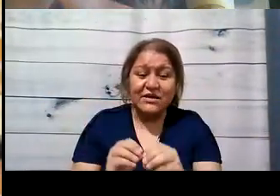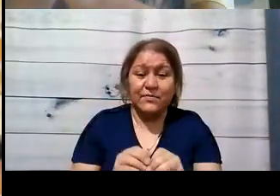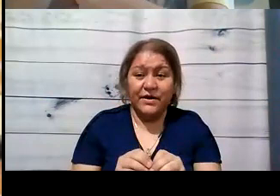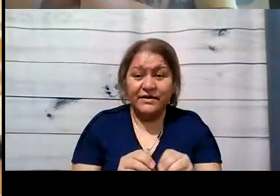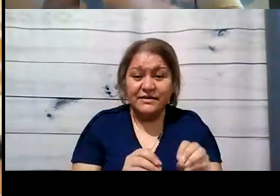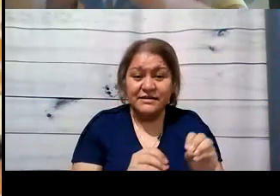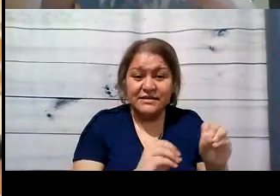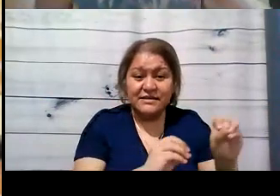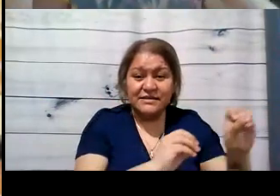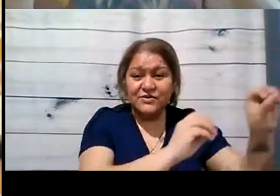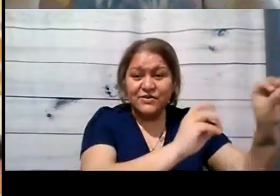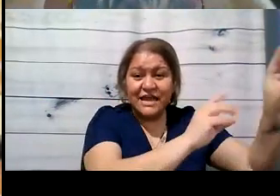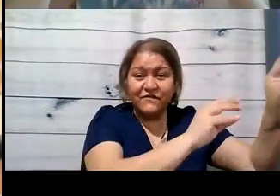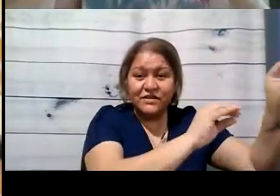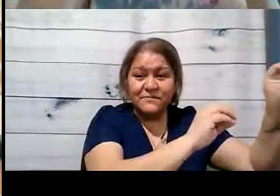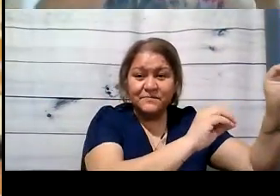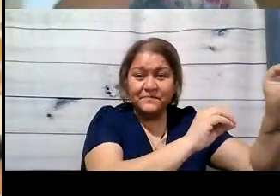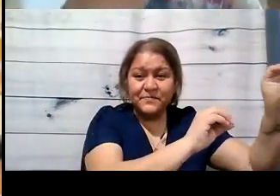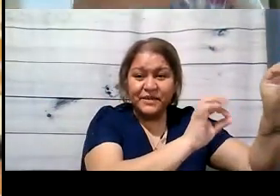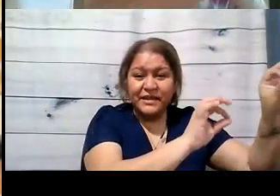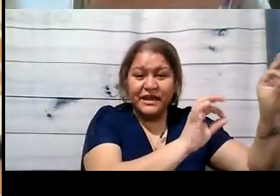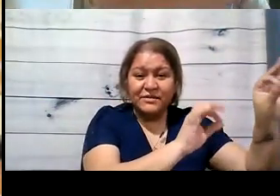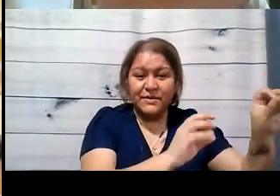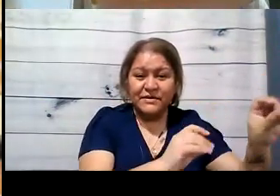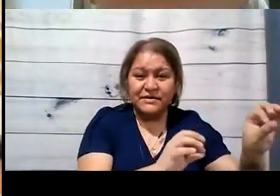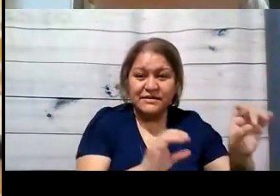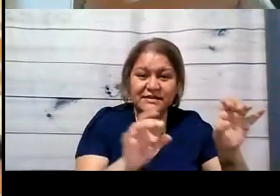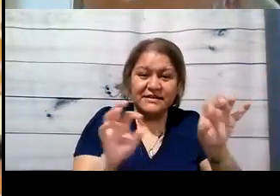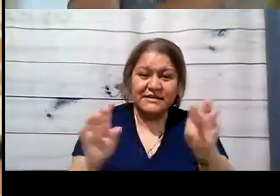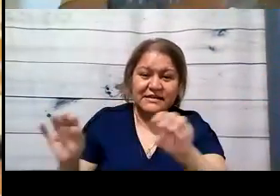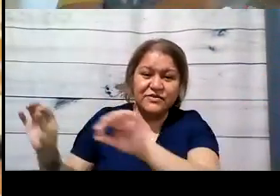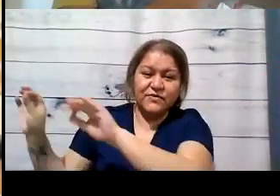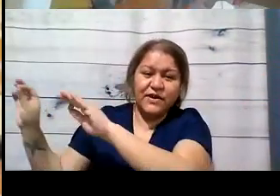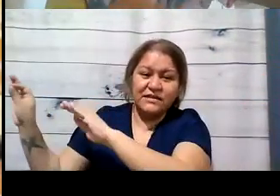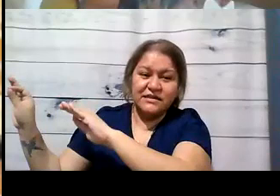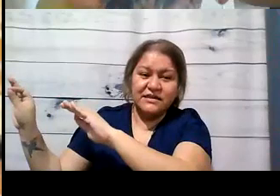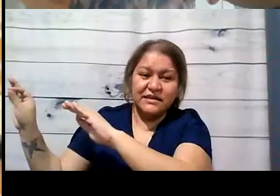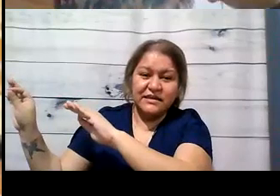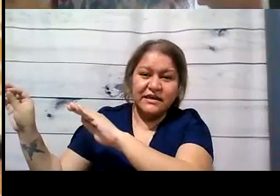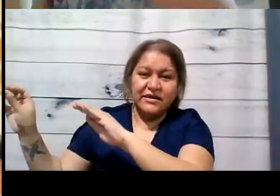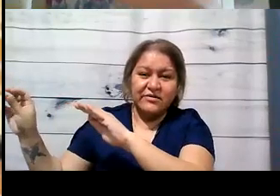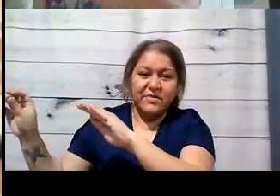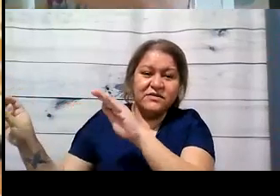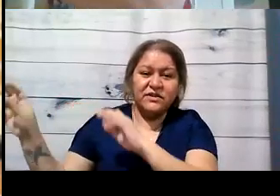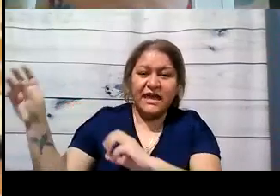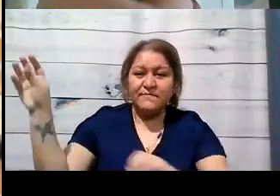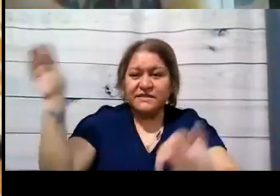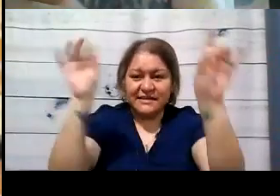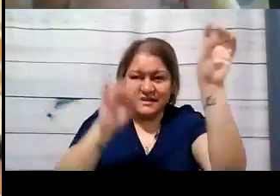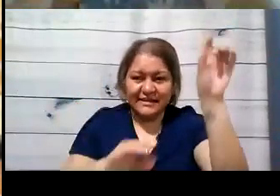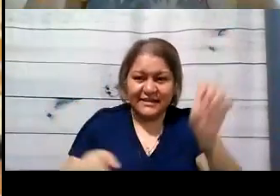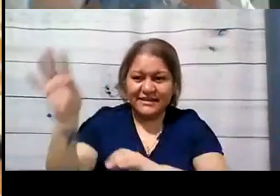bzzz. Buzz to the left, and buzz to the right, buzz all